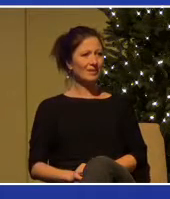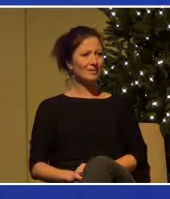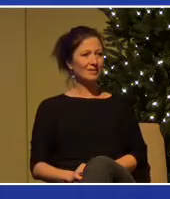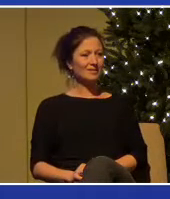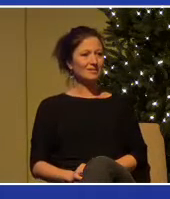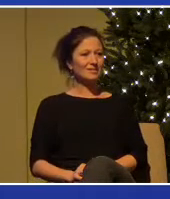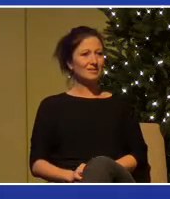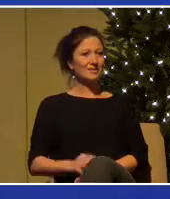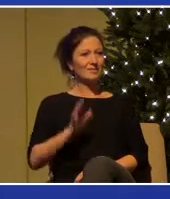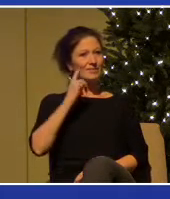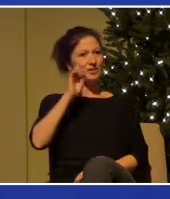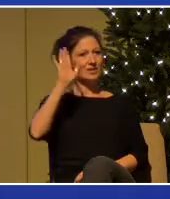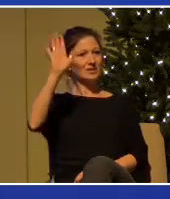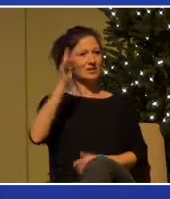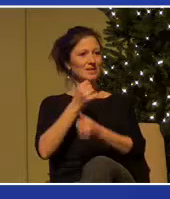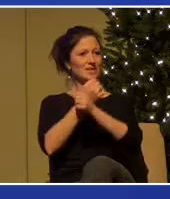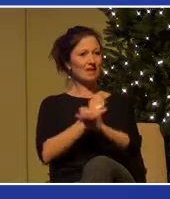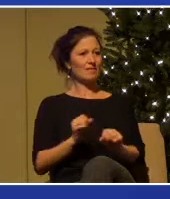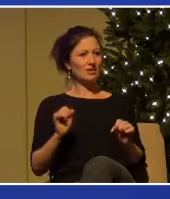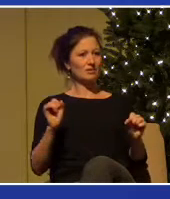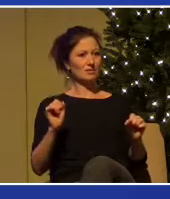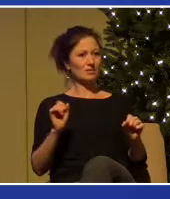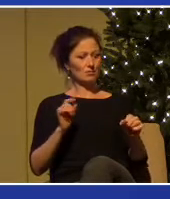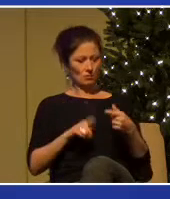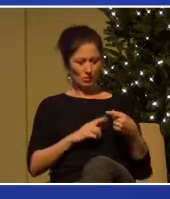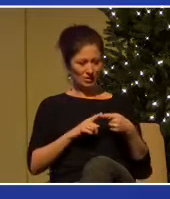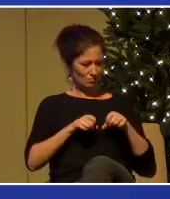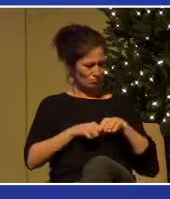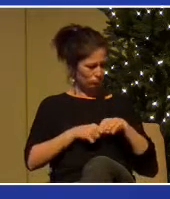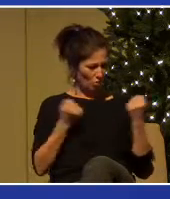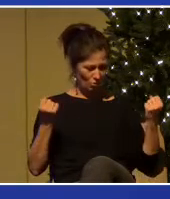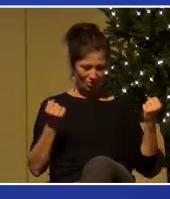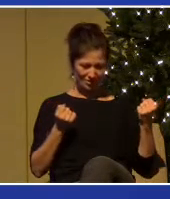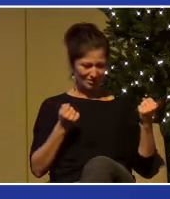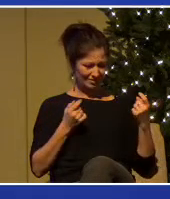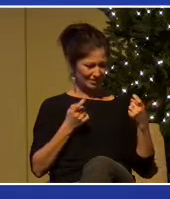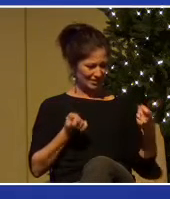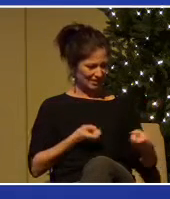He comes to us in places of brokenness and sin where we don't know him.